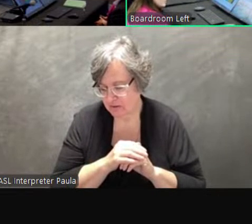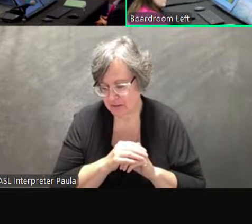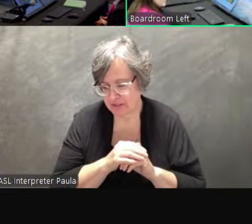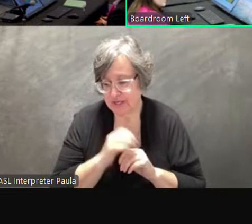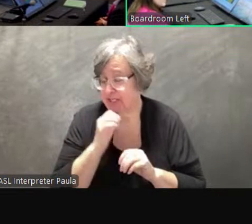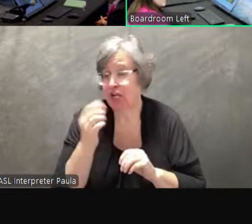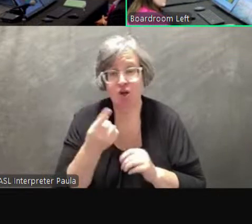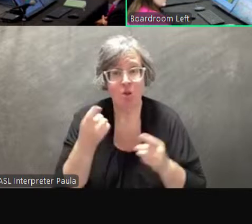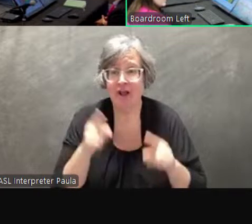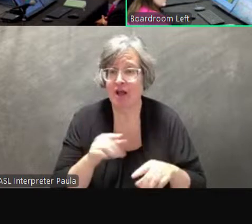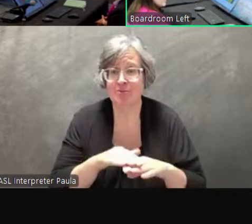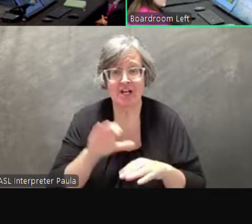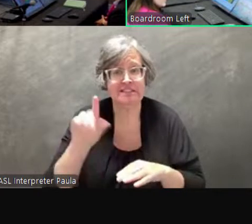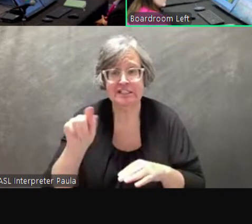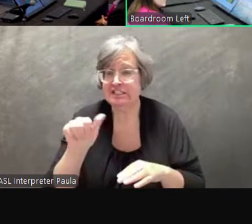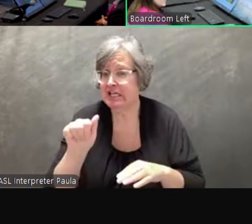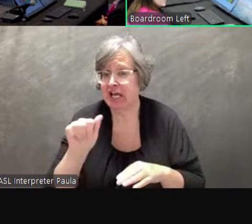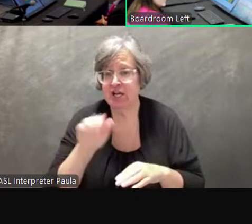occurring on CTA.